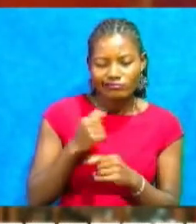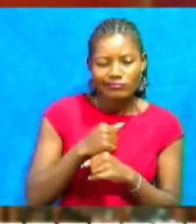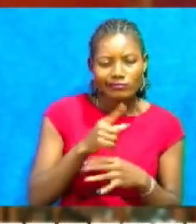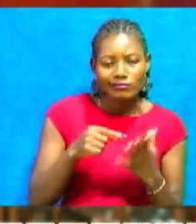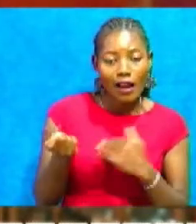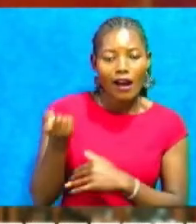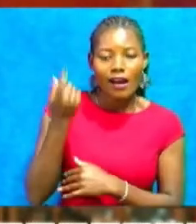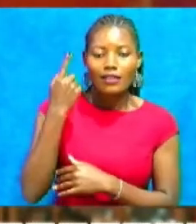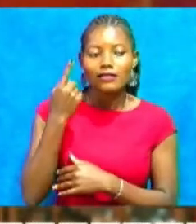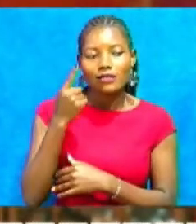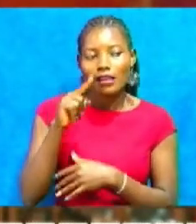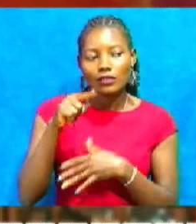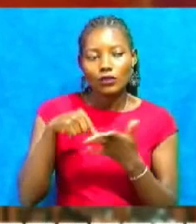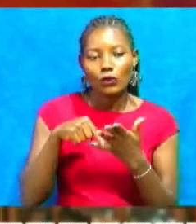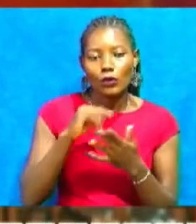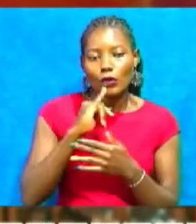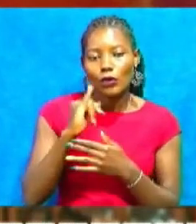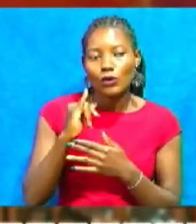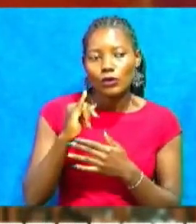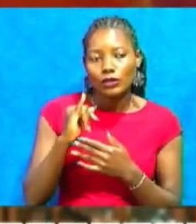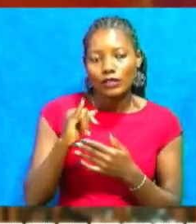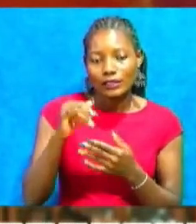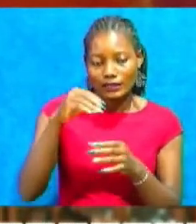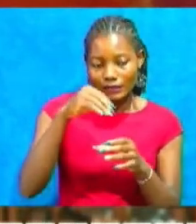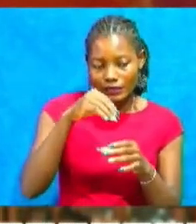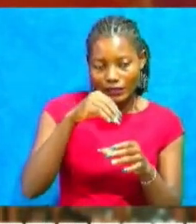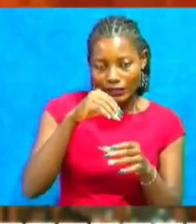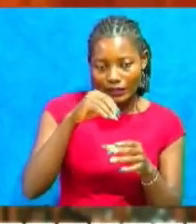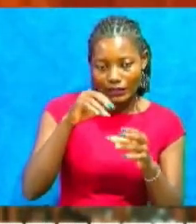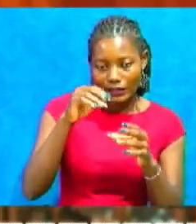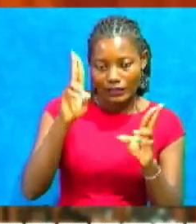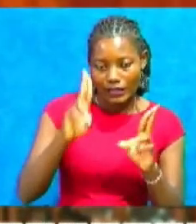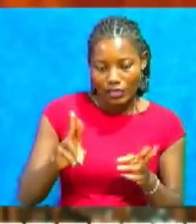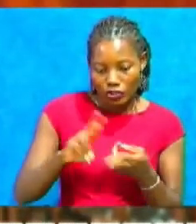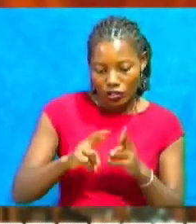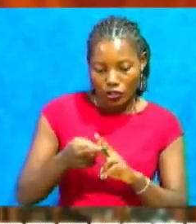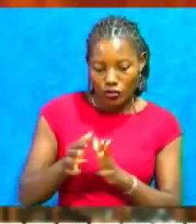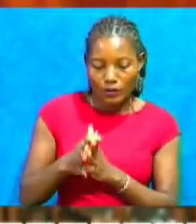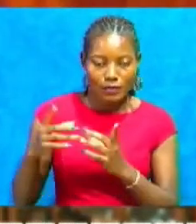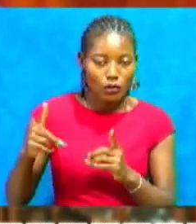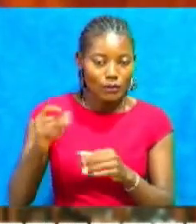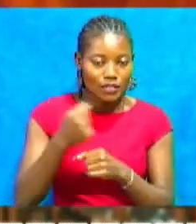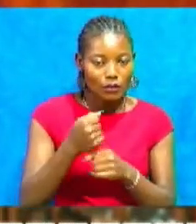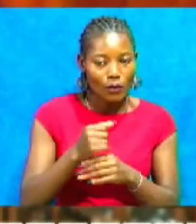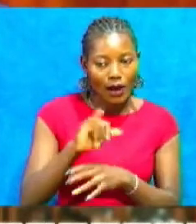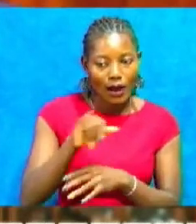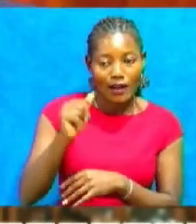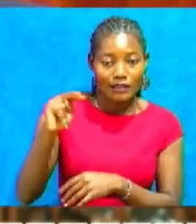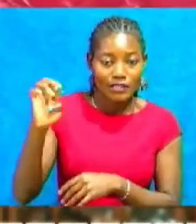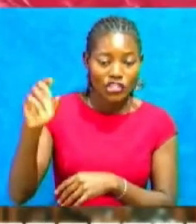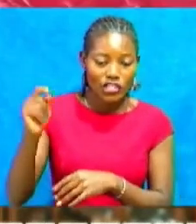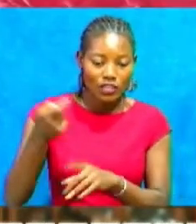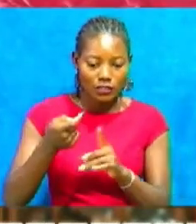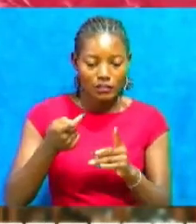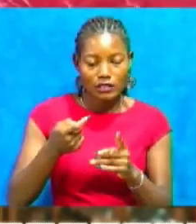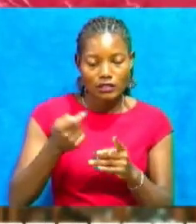what it entails in terms of international relations and diplomacy work. Janet Mososi Oben, nominee Kigali, Rwanda.